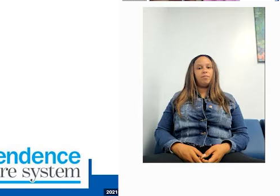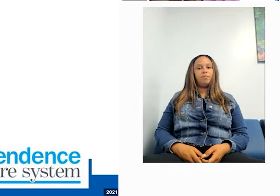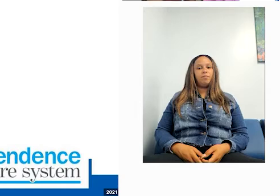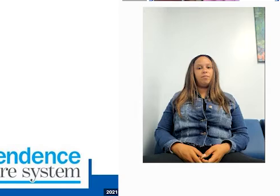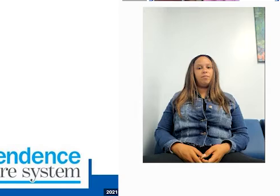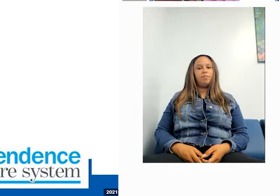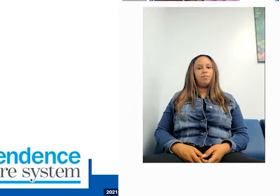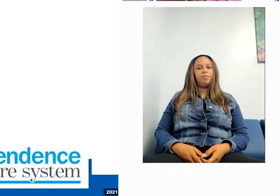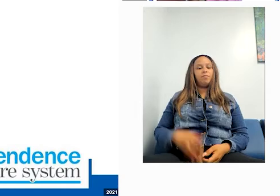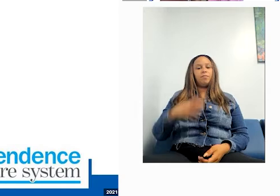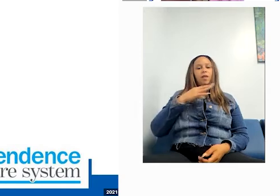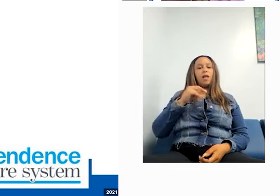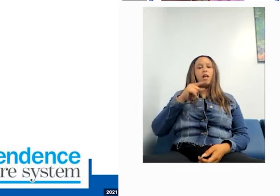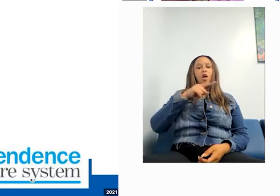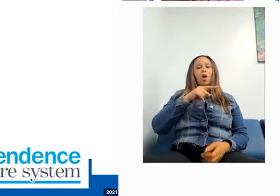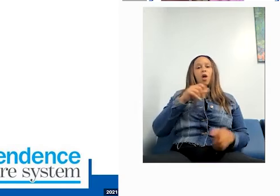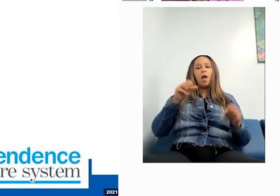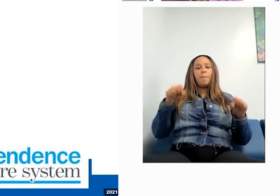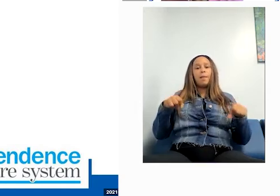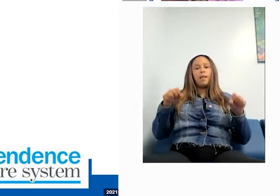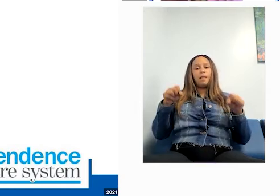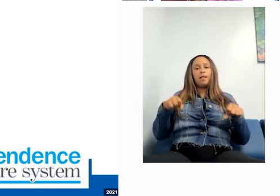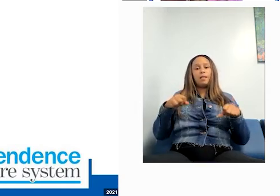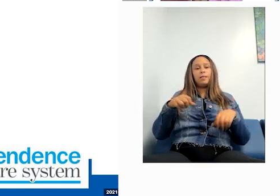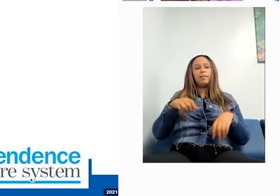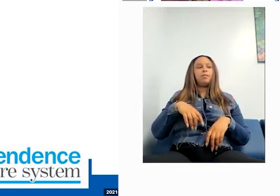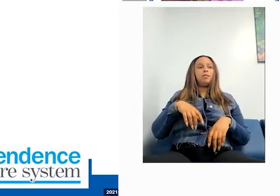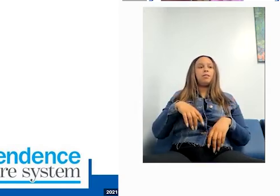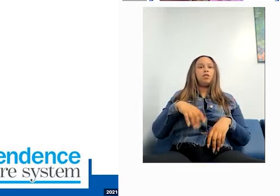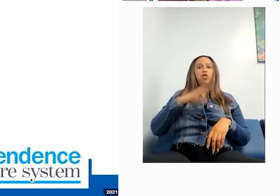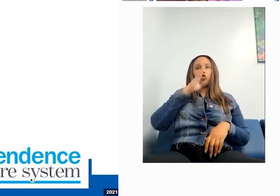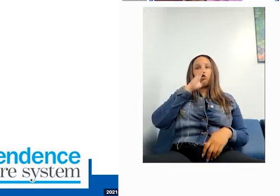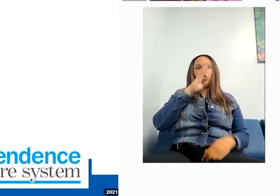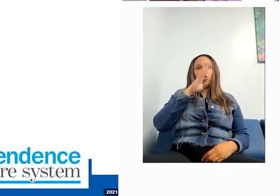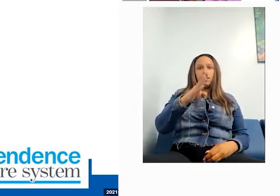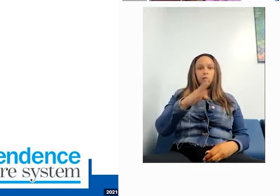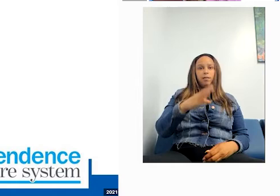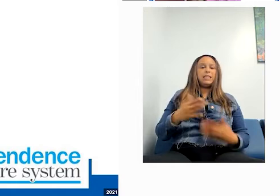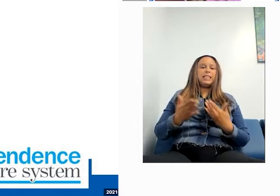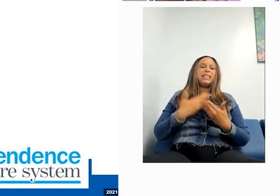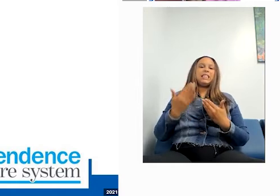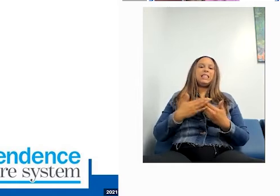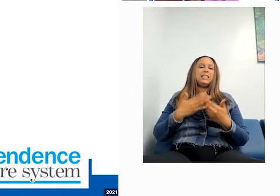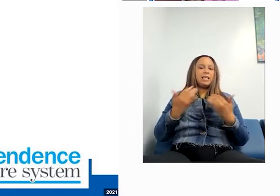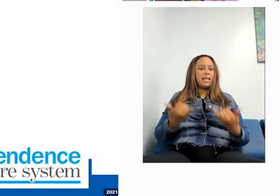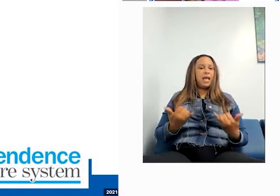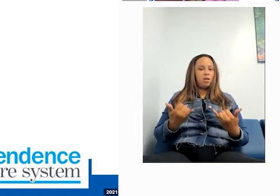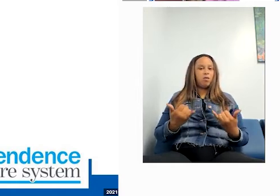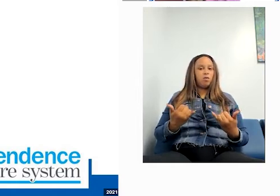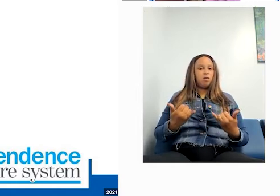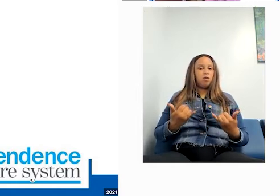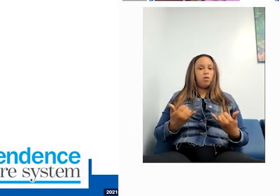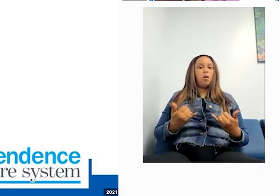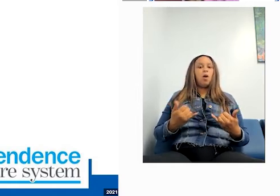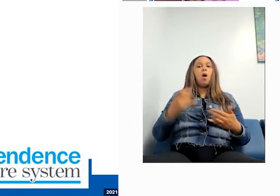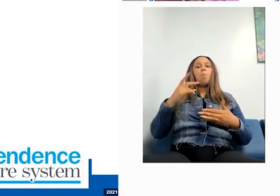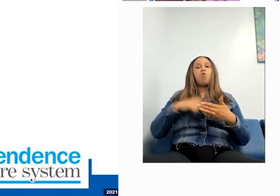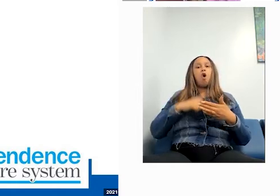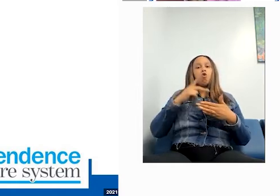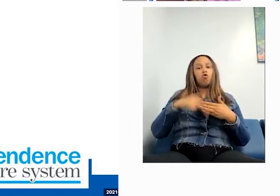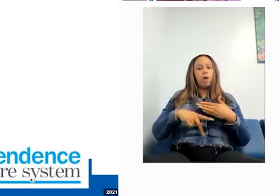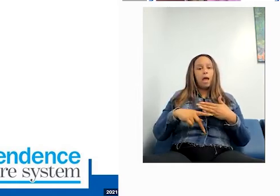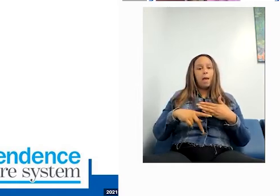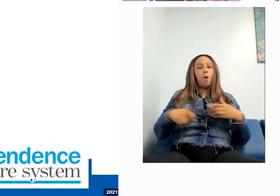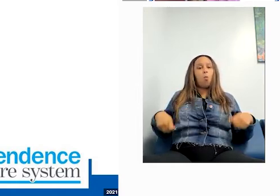And her ability to maintain a straight course is just so much easier. So programming is a